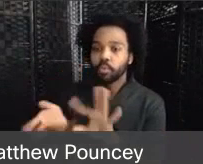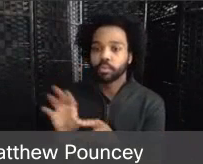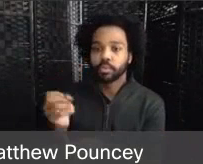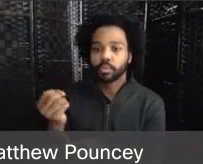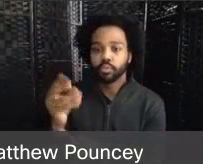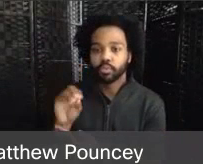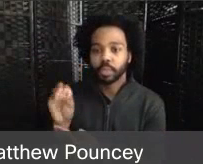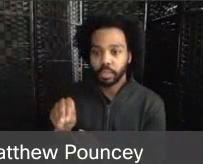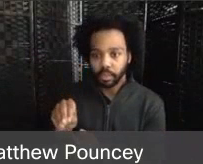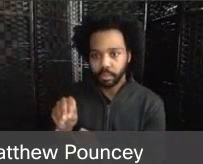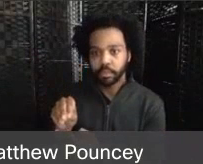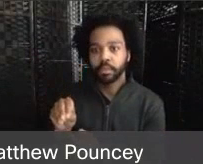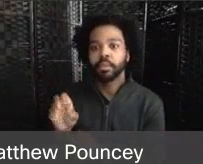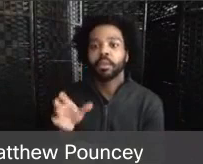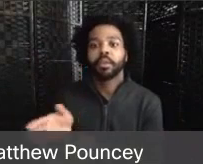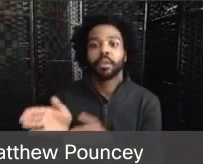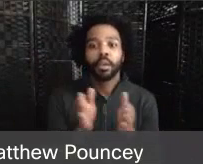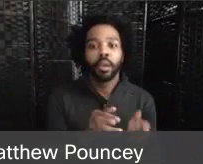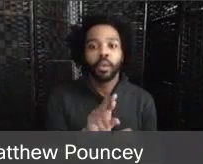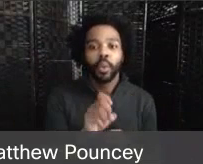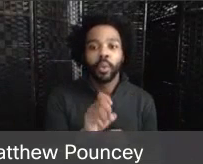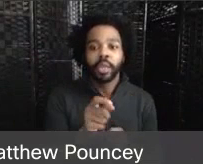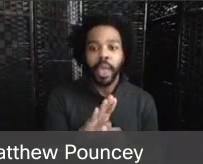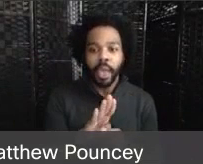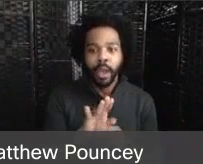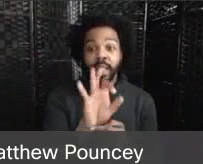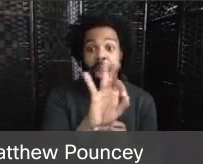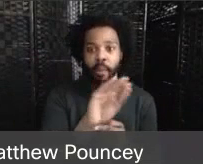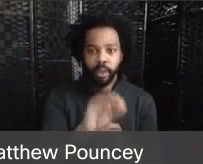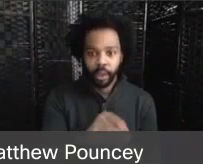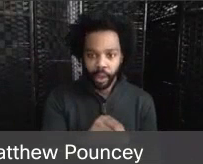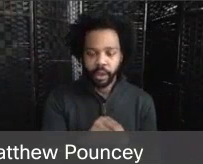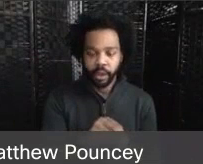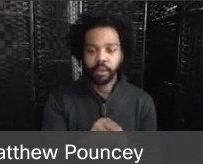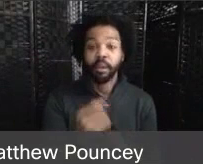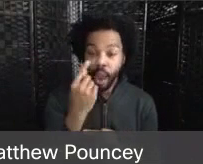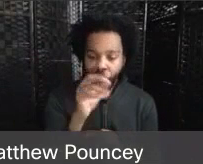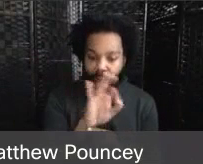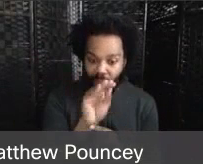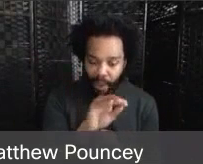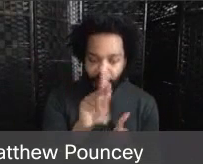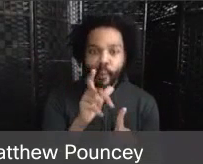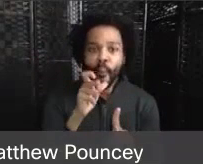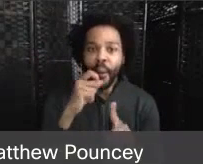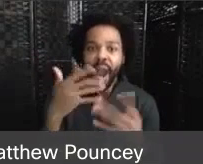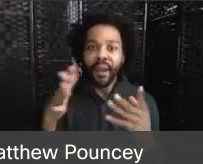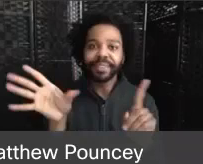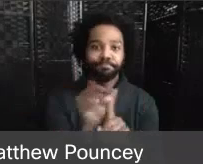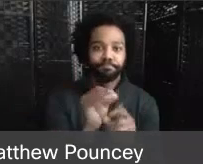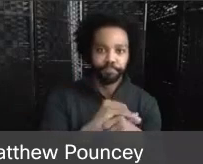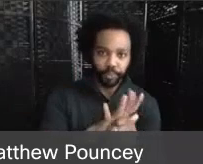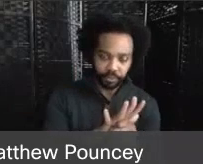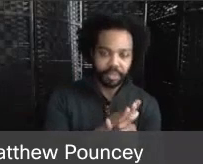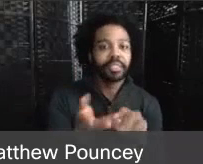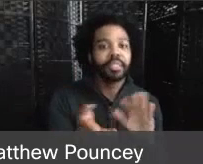in residential habilitation 9%. So it's 9% of those with COVID died. It's not